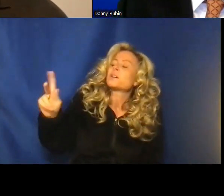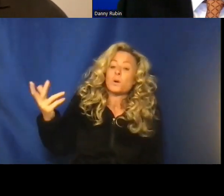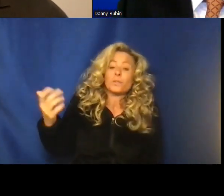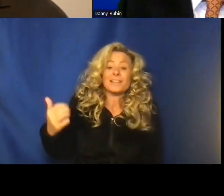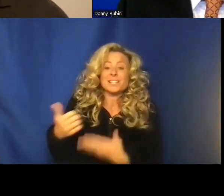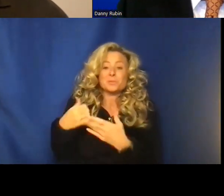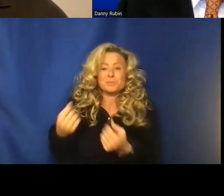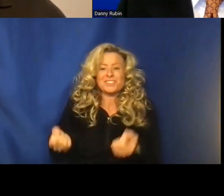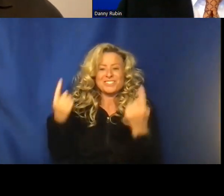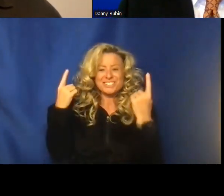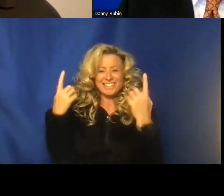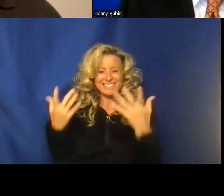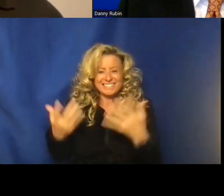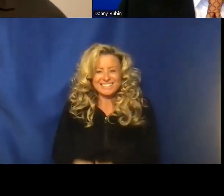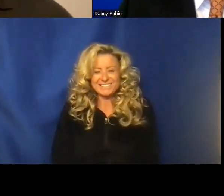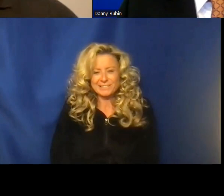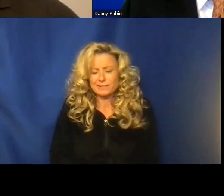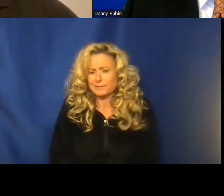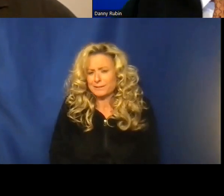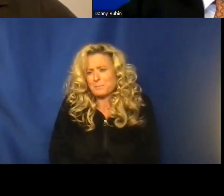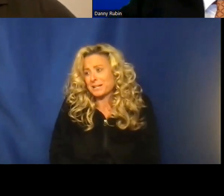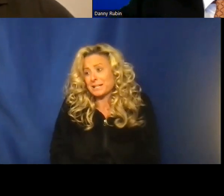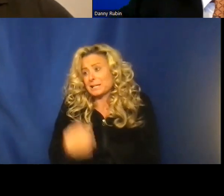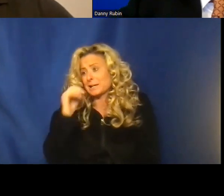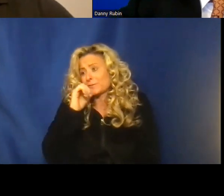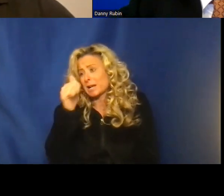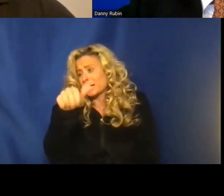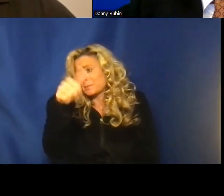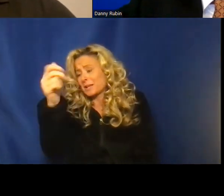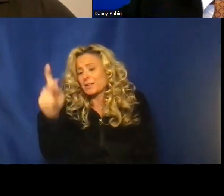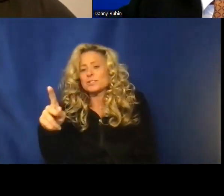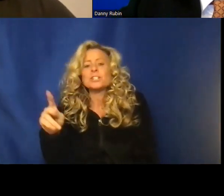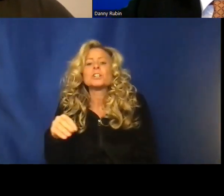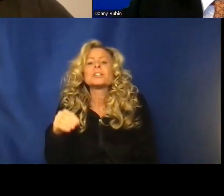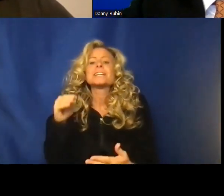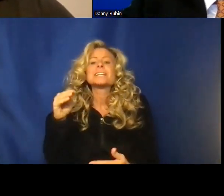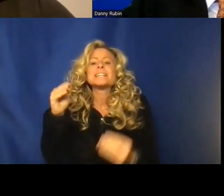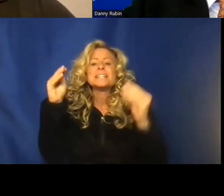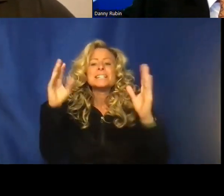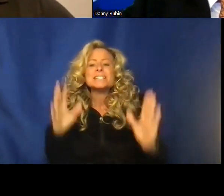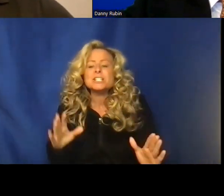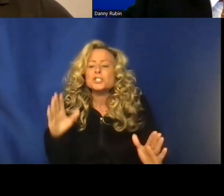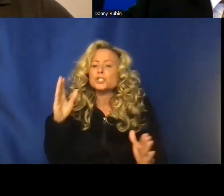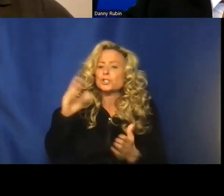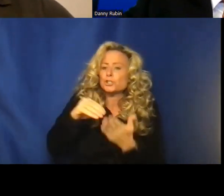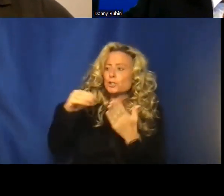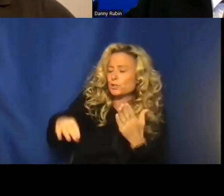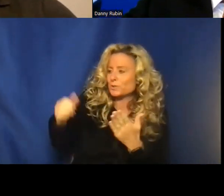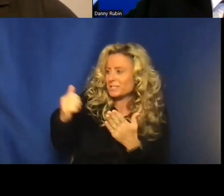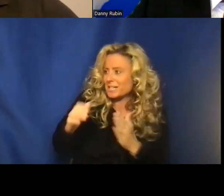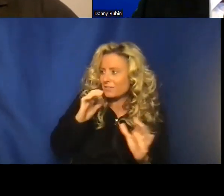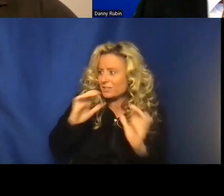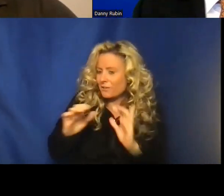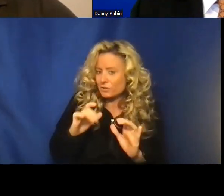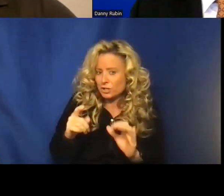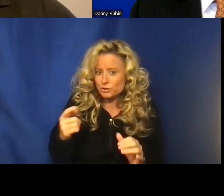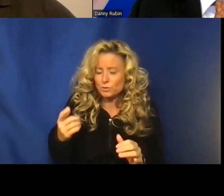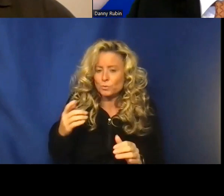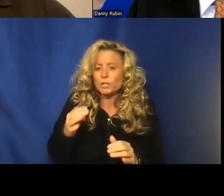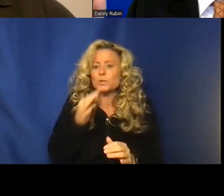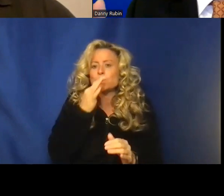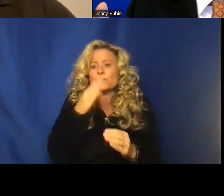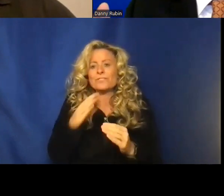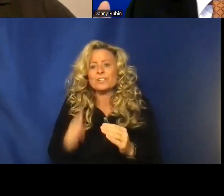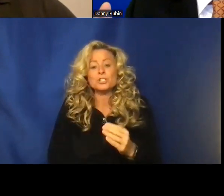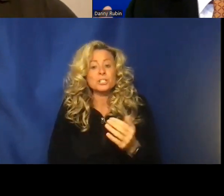me understand this if nobody else. But students, can I see it or teachers any hands up? Has this conversation as we're going to wrap up in a few minutes,